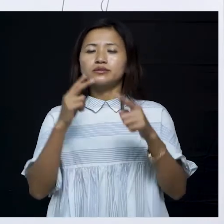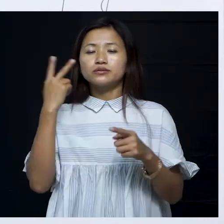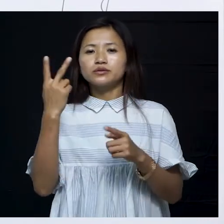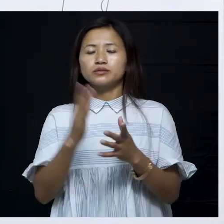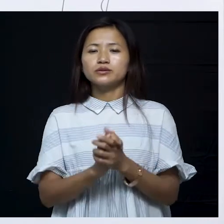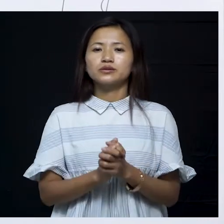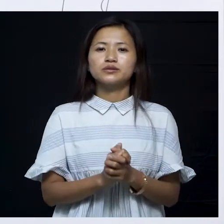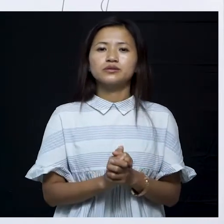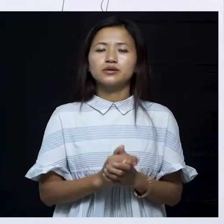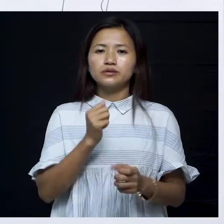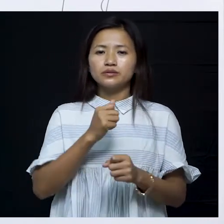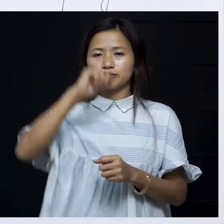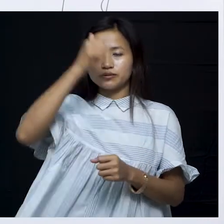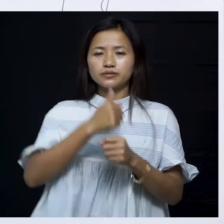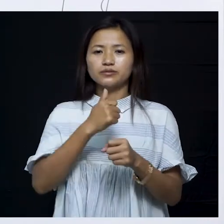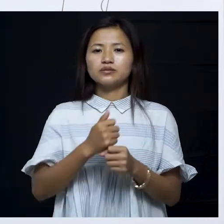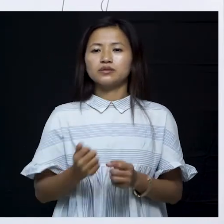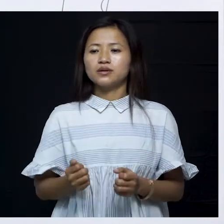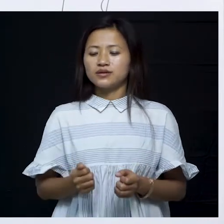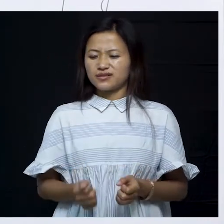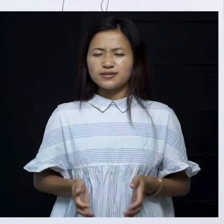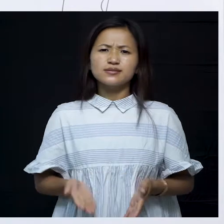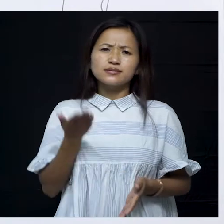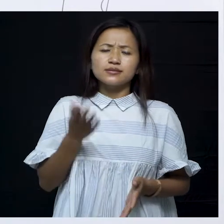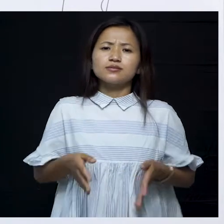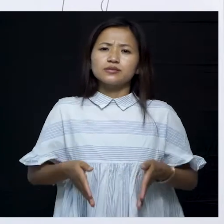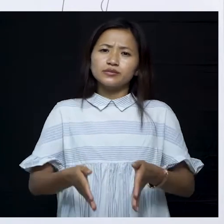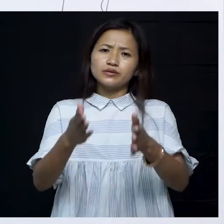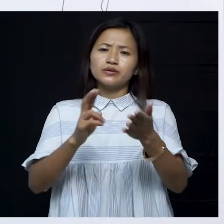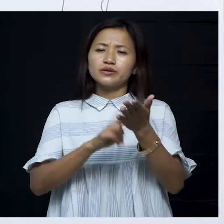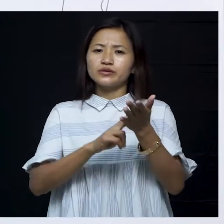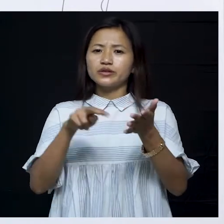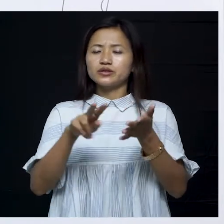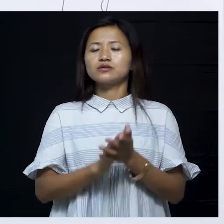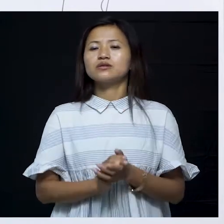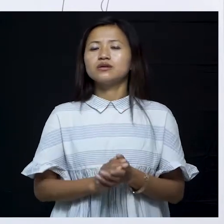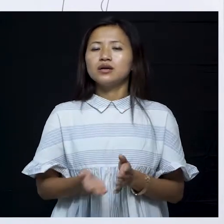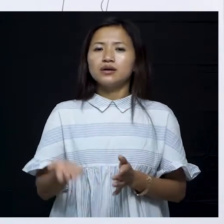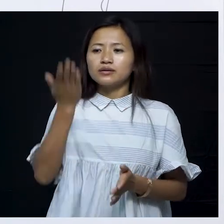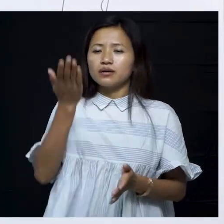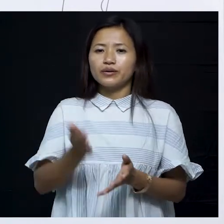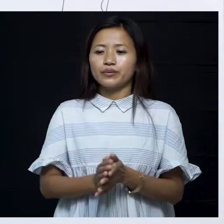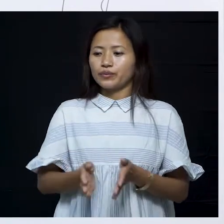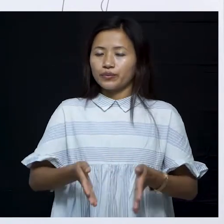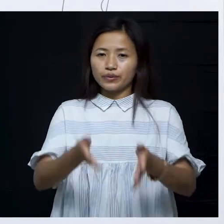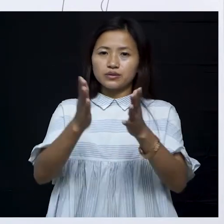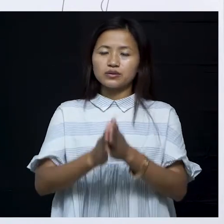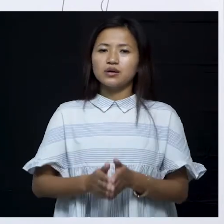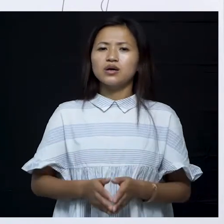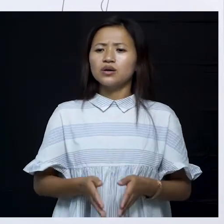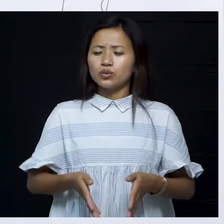India have also set up national highways, and they have also improved the road conditions, whether